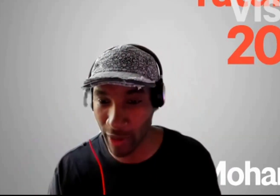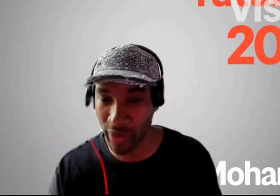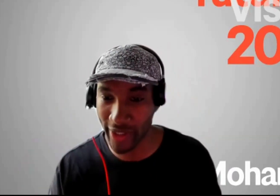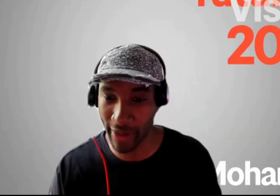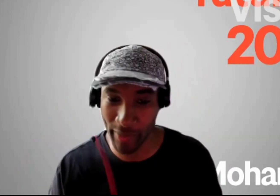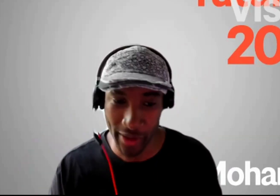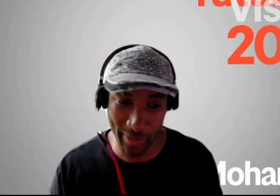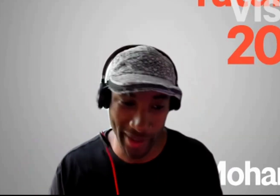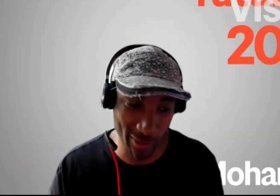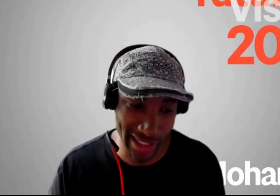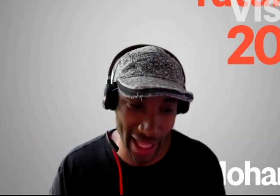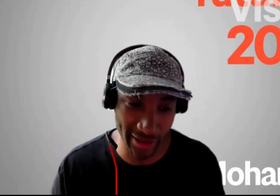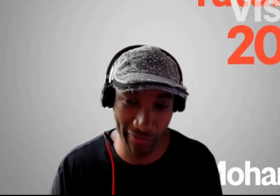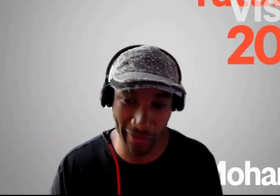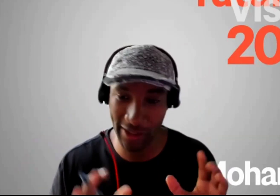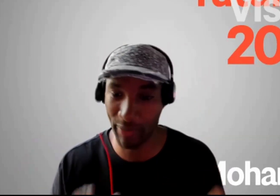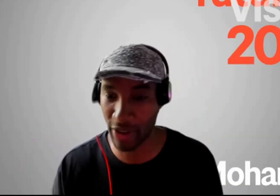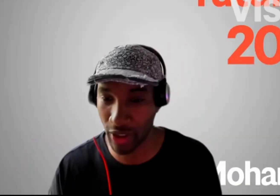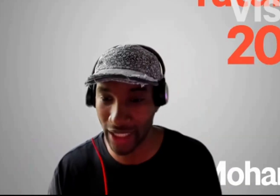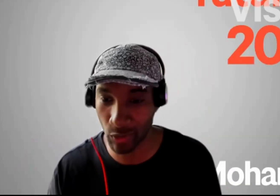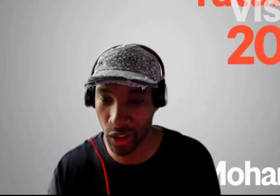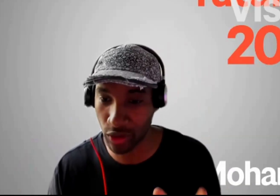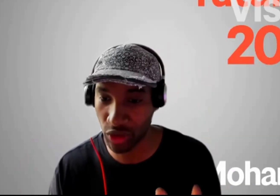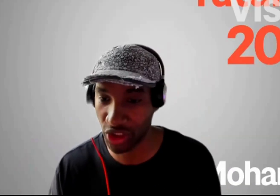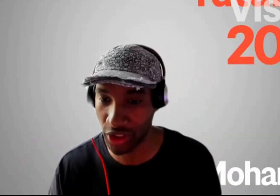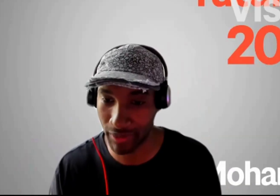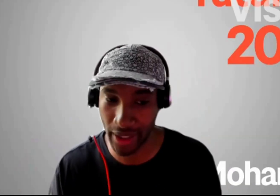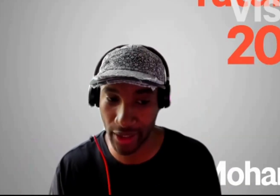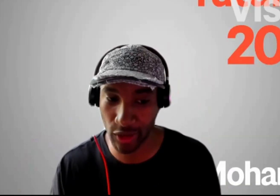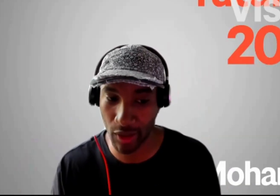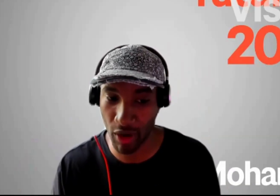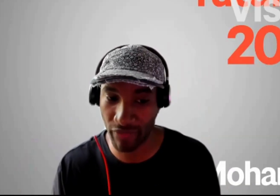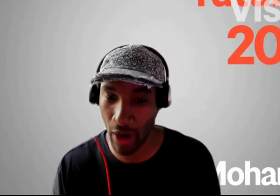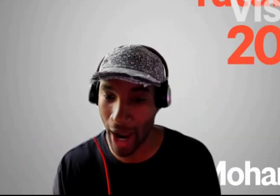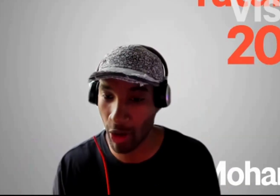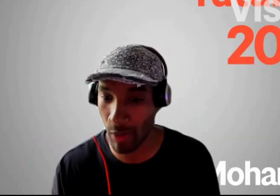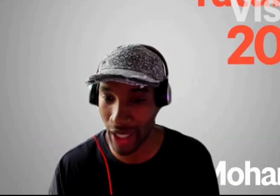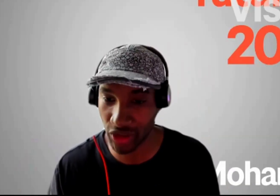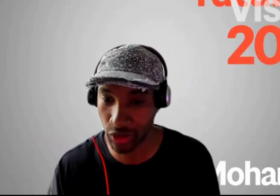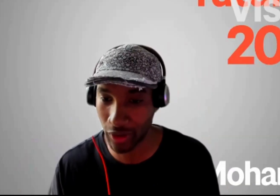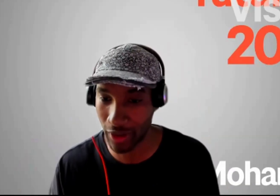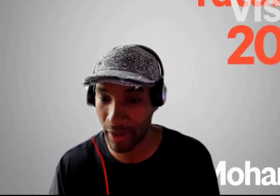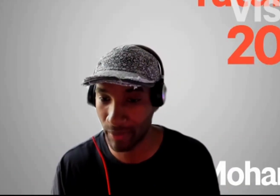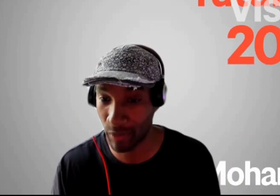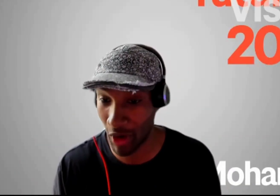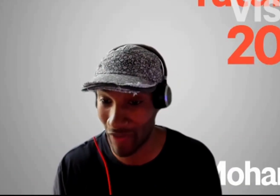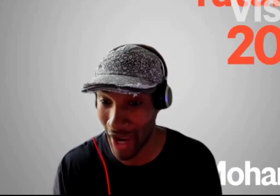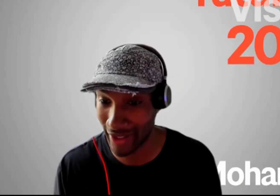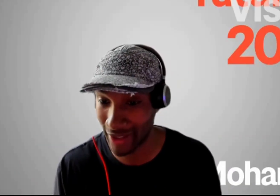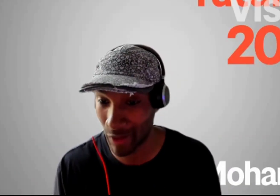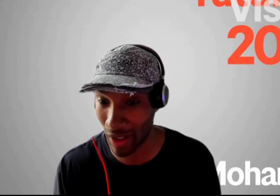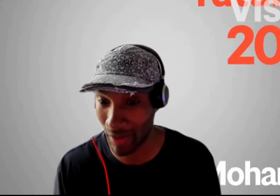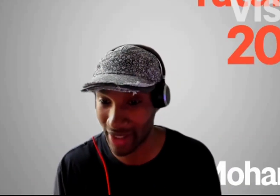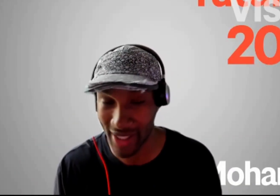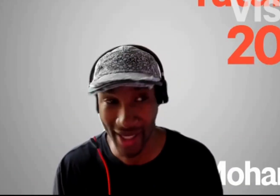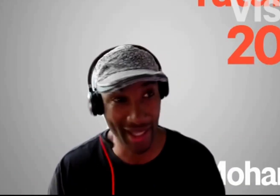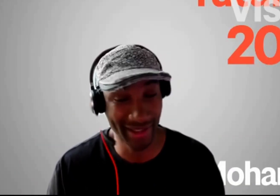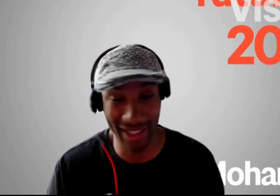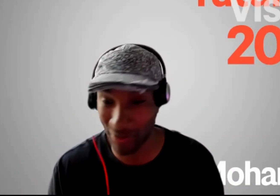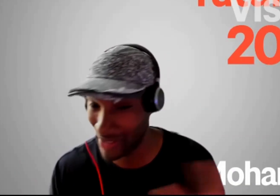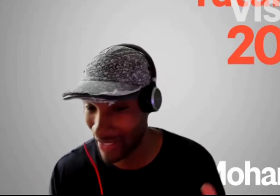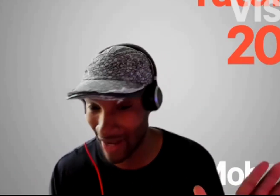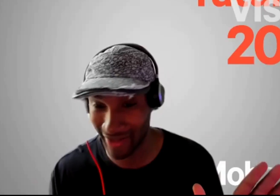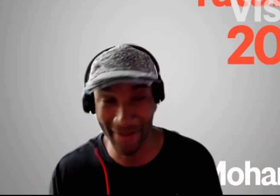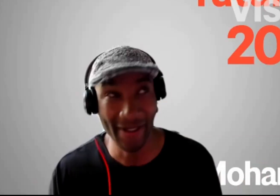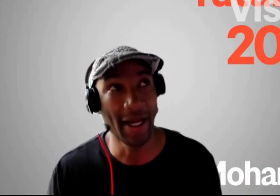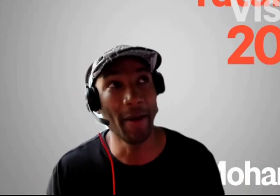not working with him, but it was like the first person that really touched me in terms of how accommodation should be provided in the workplace. And